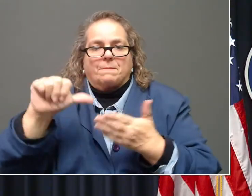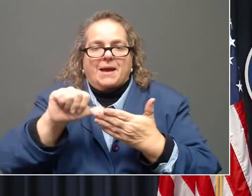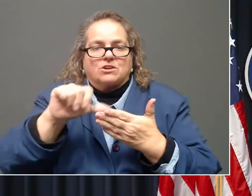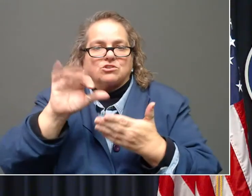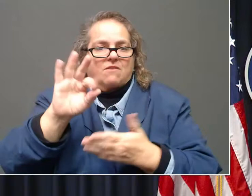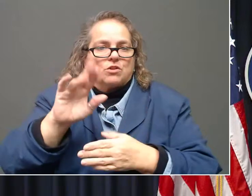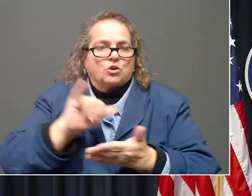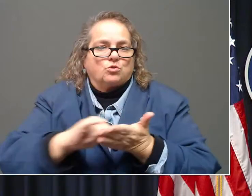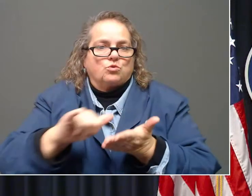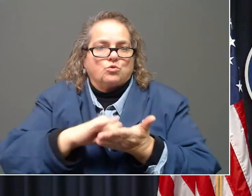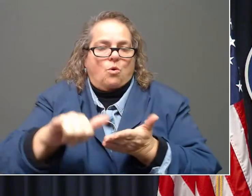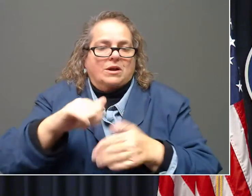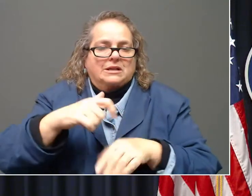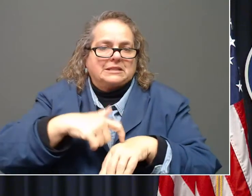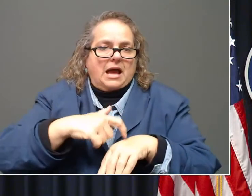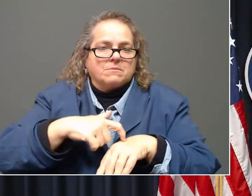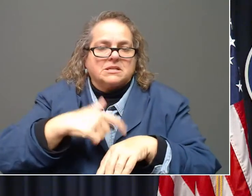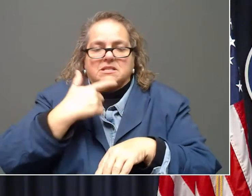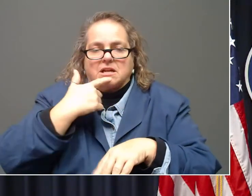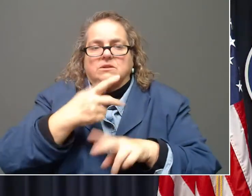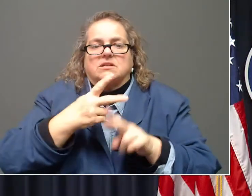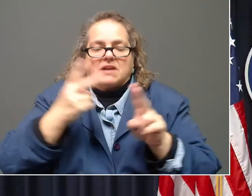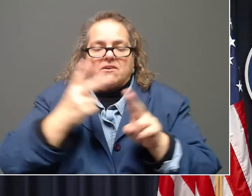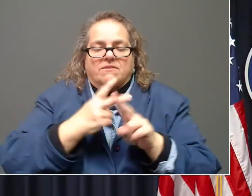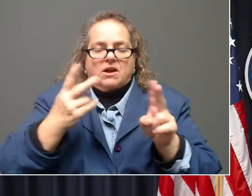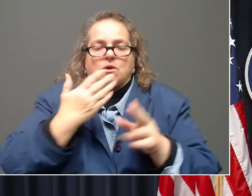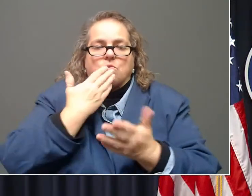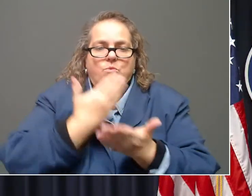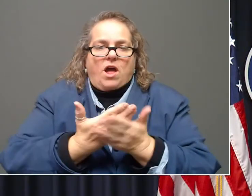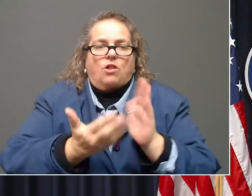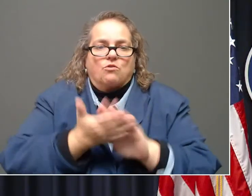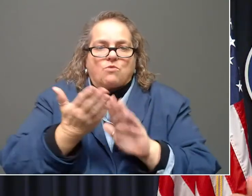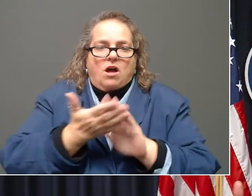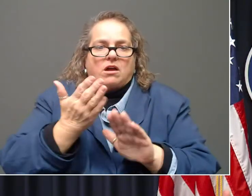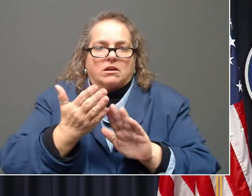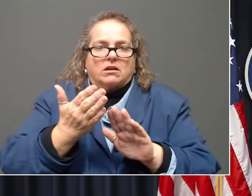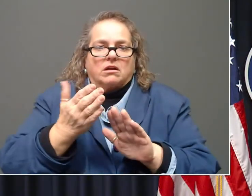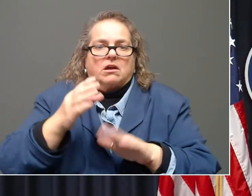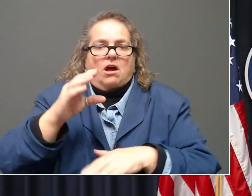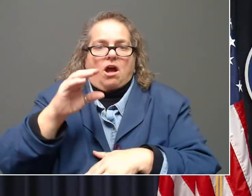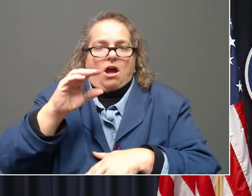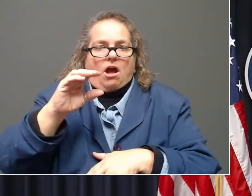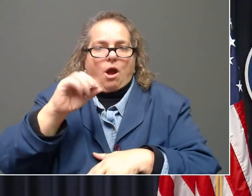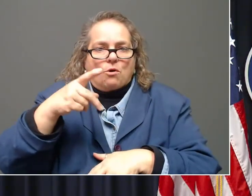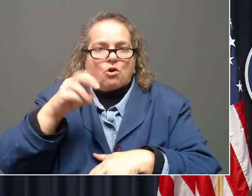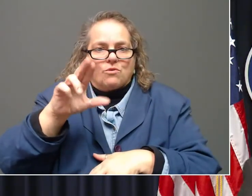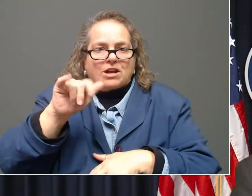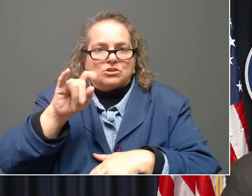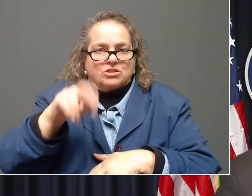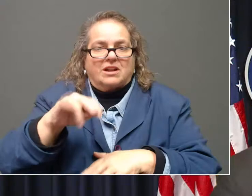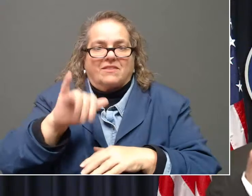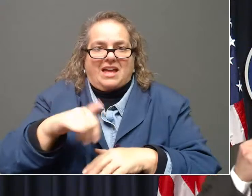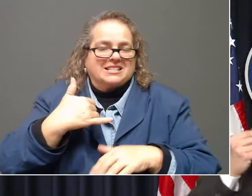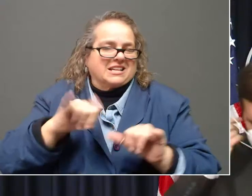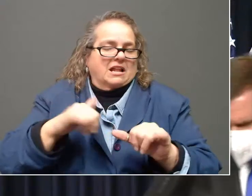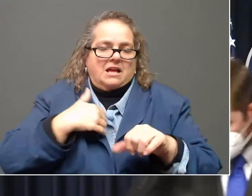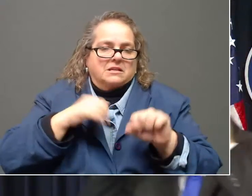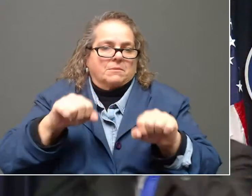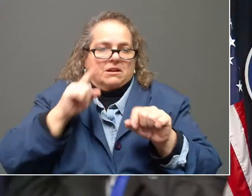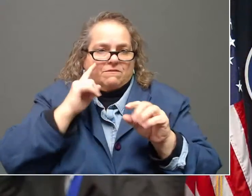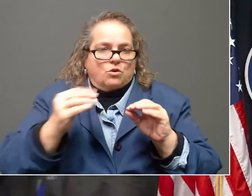government about another site in Louisville. I'd like to see it over in Shawnee Park, where we had a